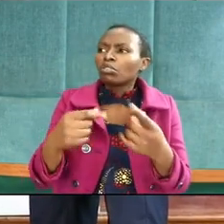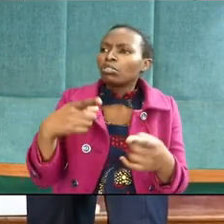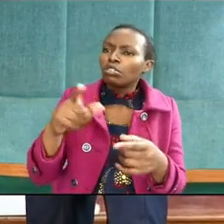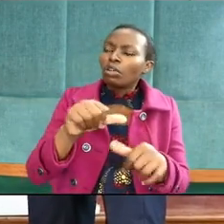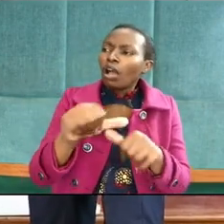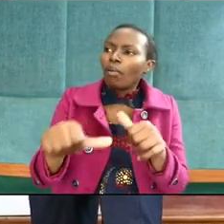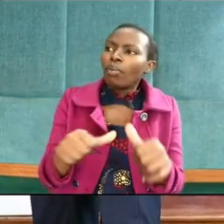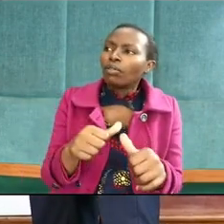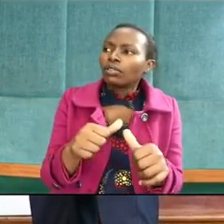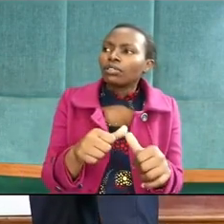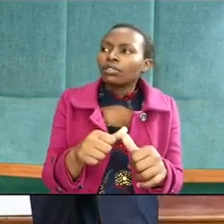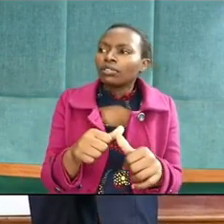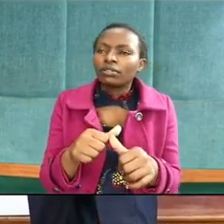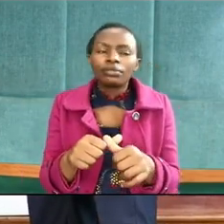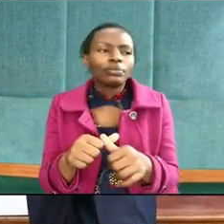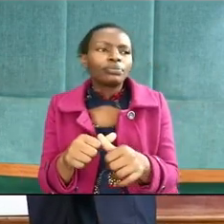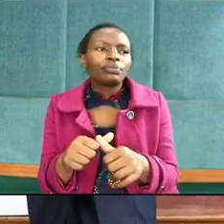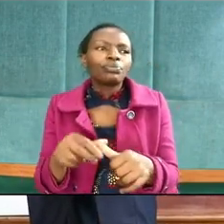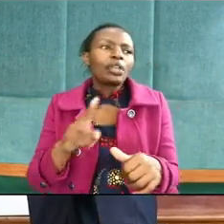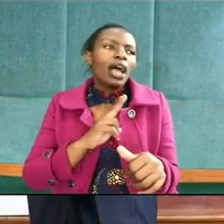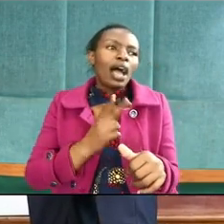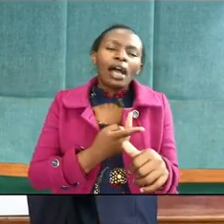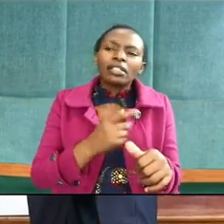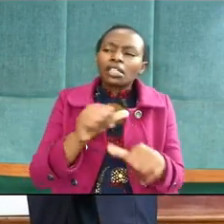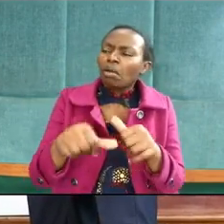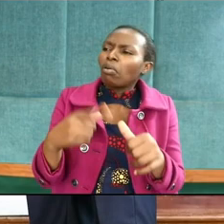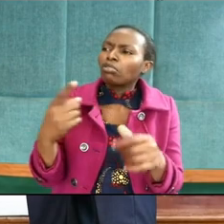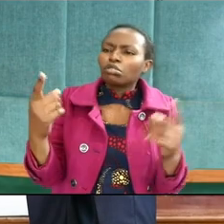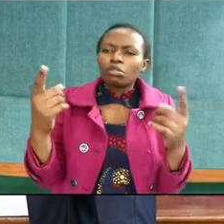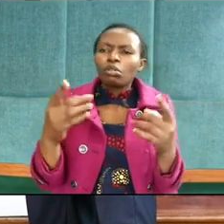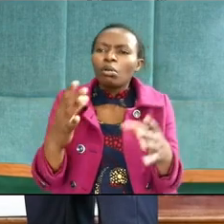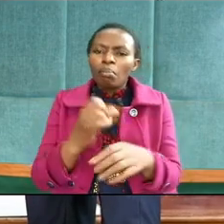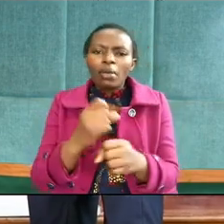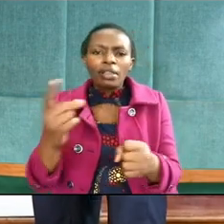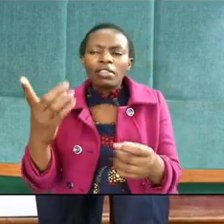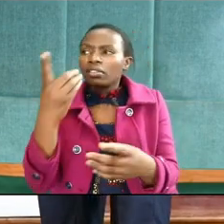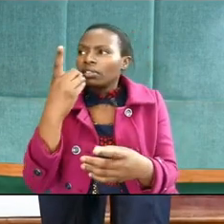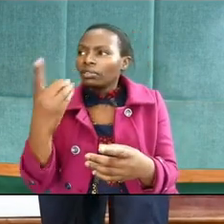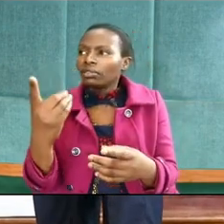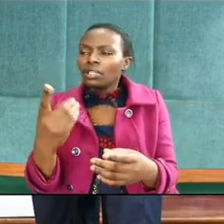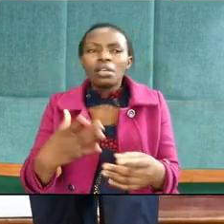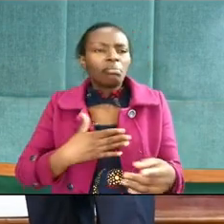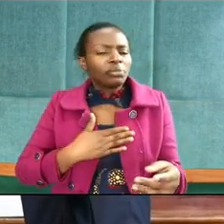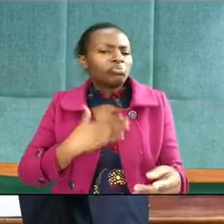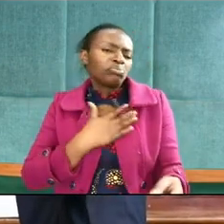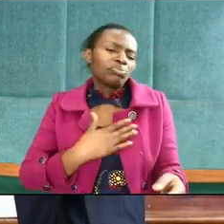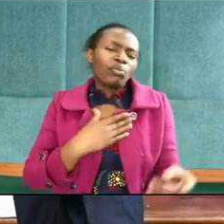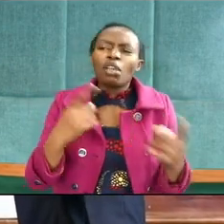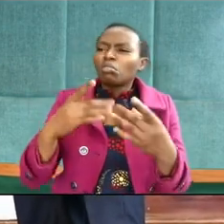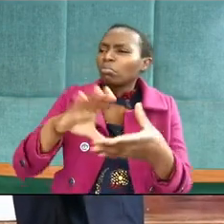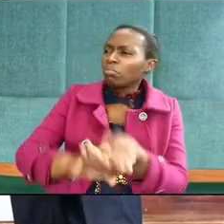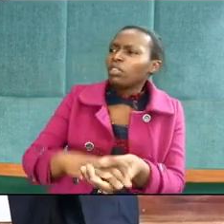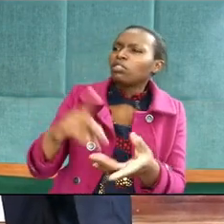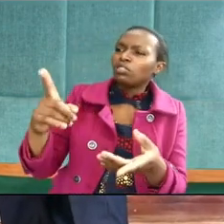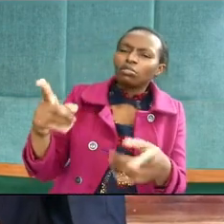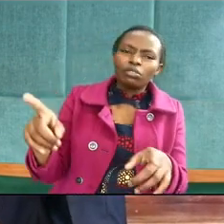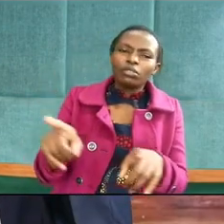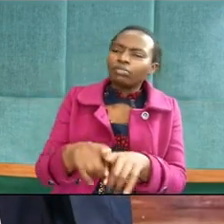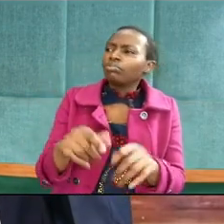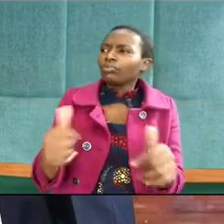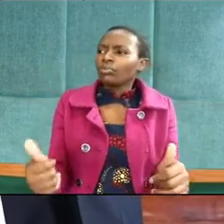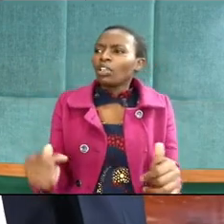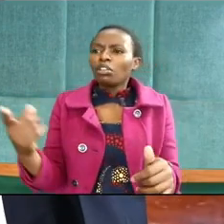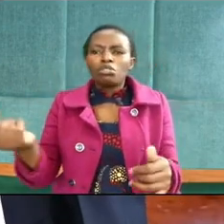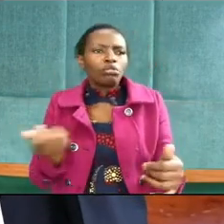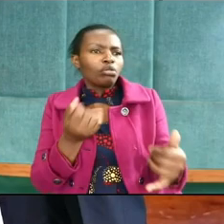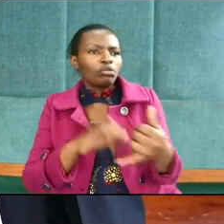Yes, so this is the man who we are about to sign a contract with. Good to meet you. I'm glad to meet you today. Hearing so much about the